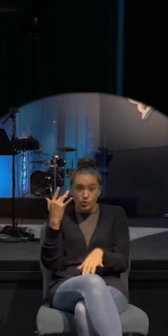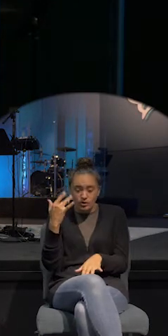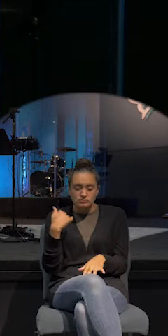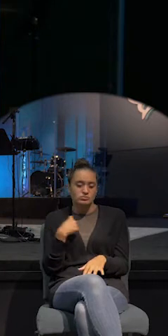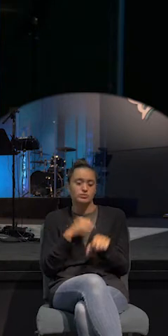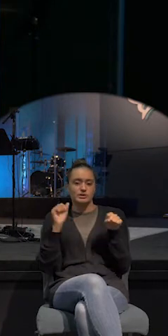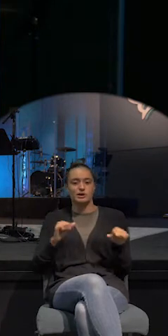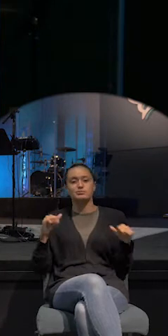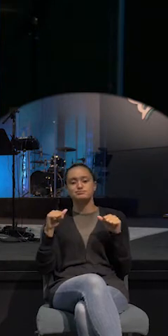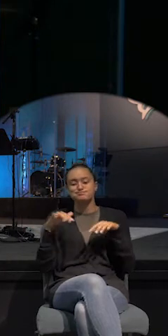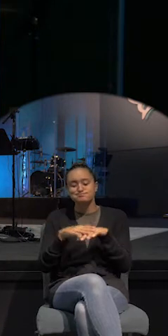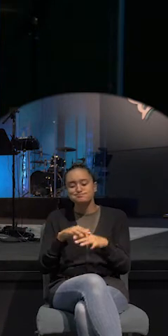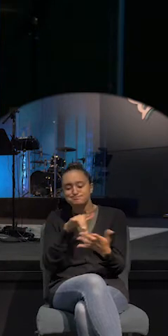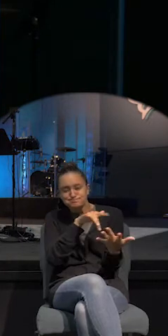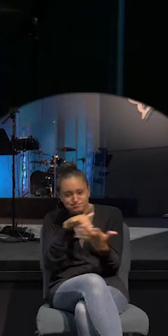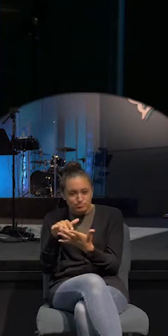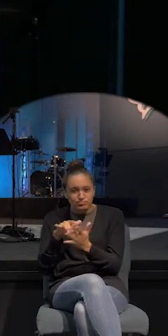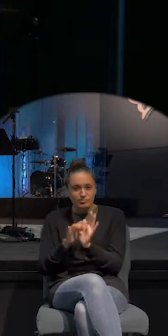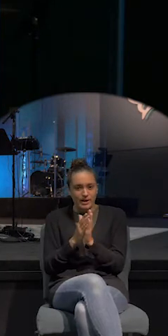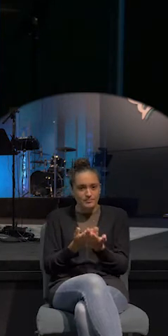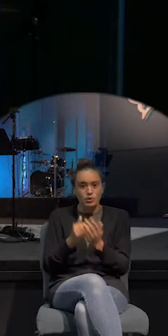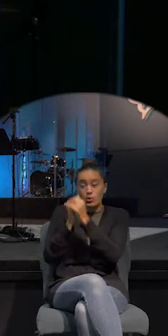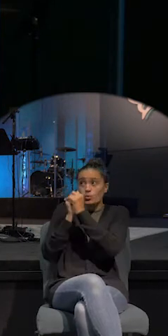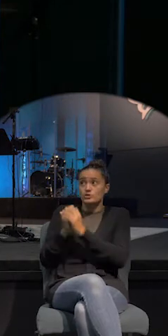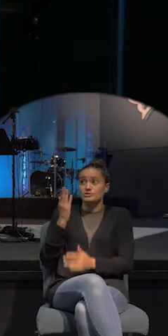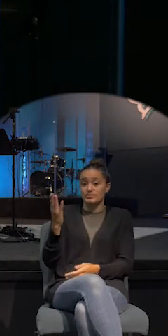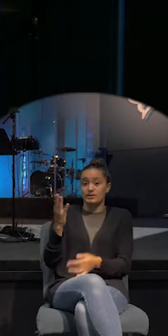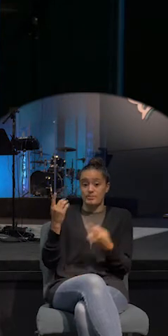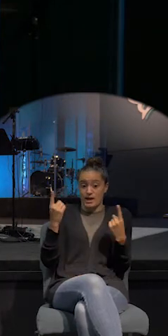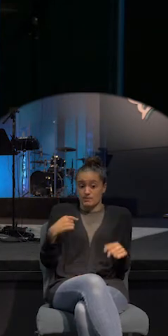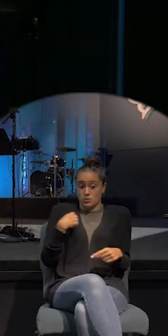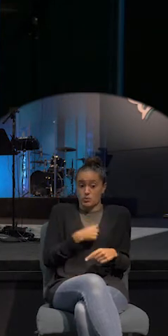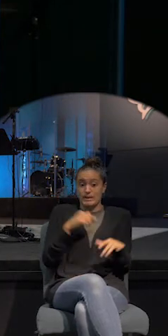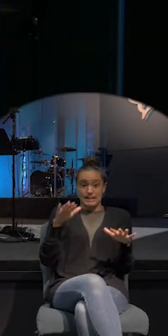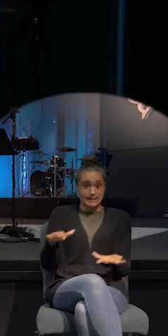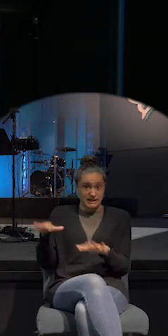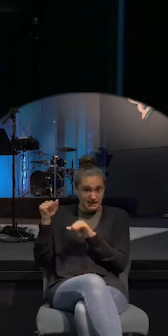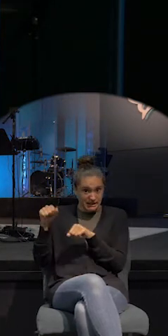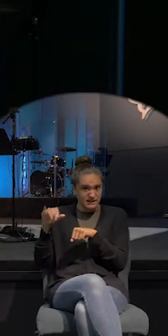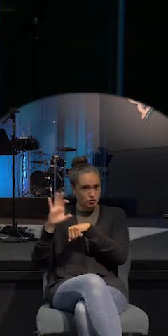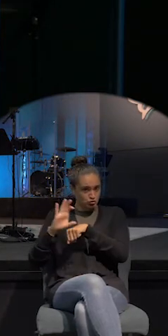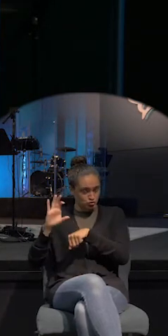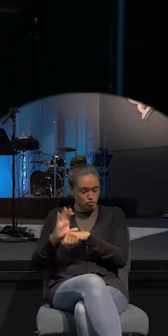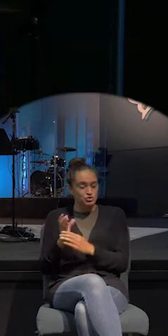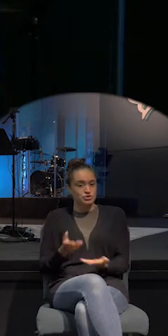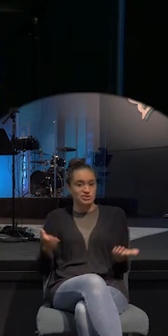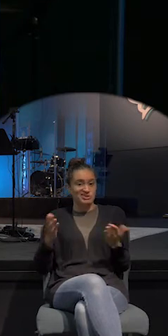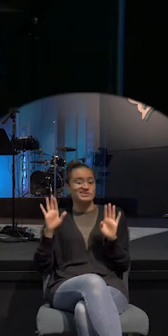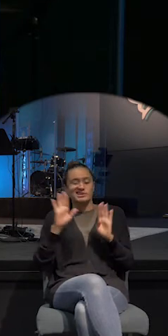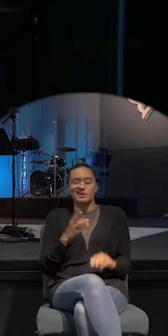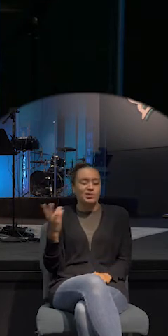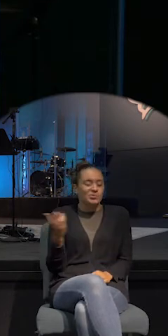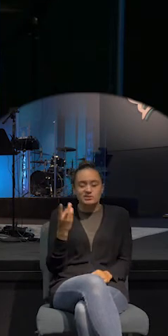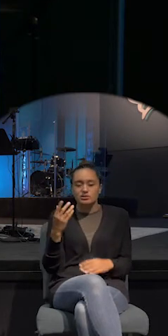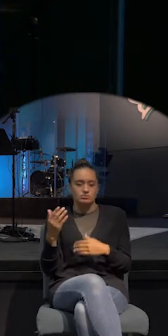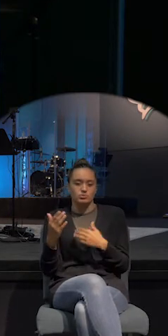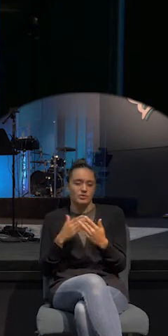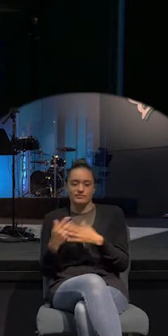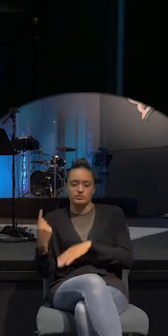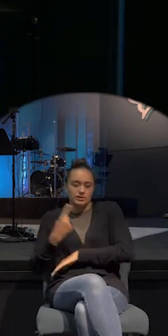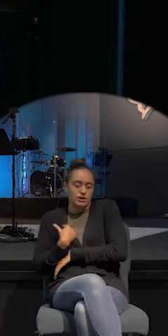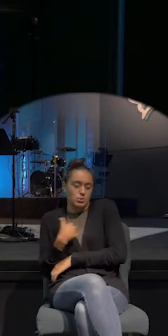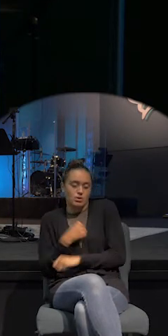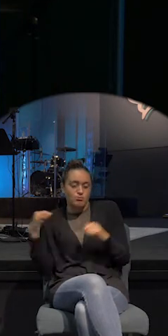might together get into the Word of God and worship Him. So that when we walk out of this place here on Sunday or Wednesday or whenever we